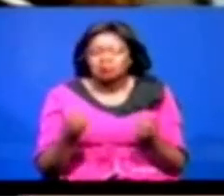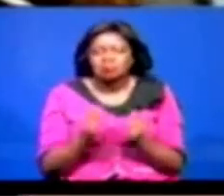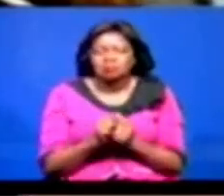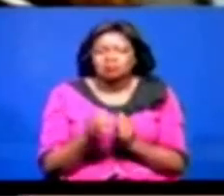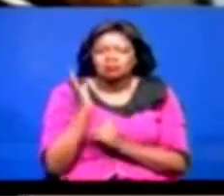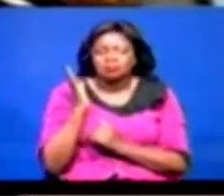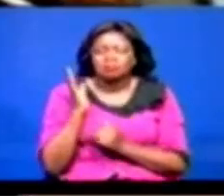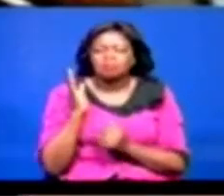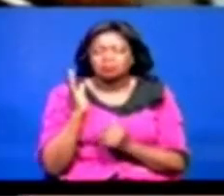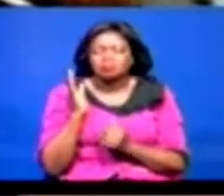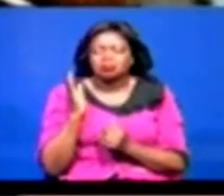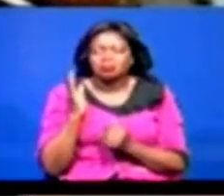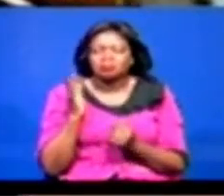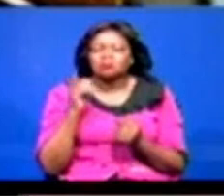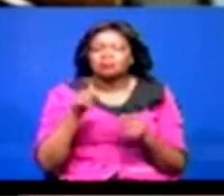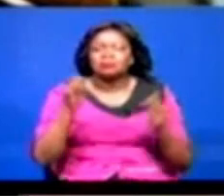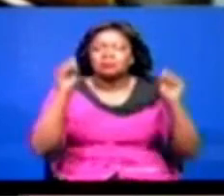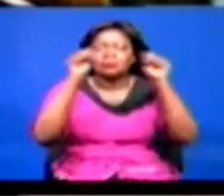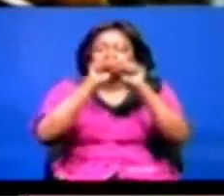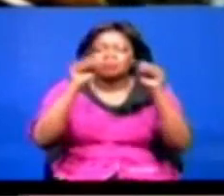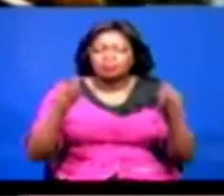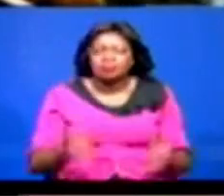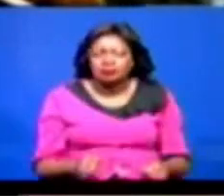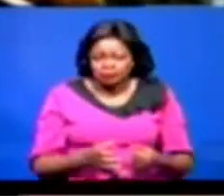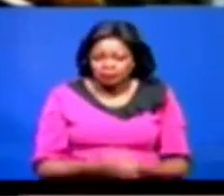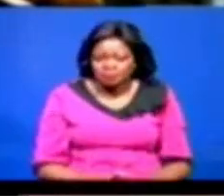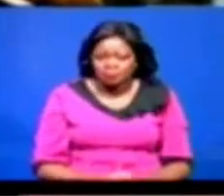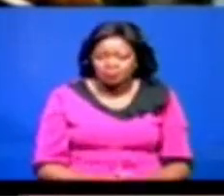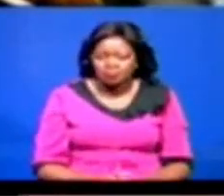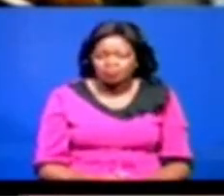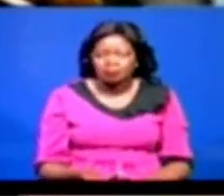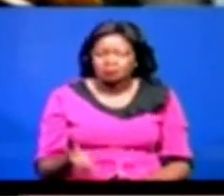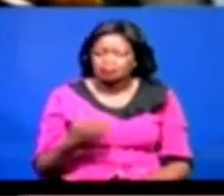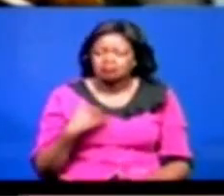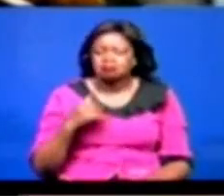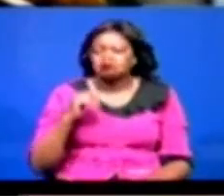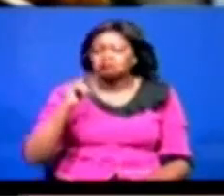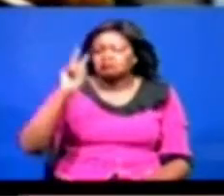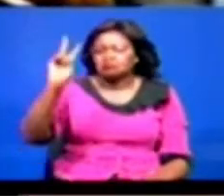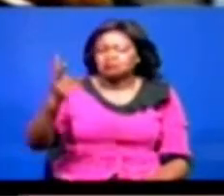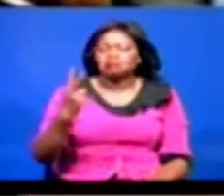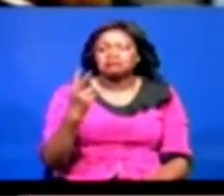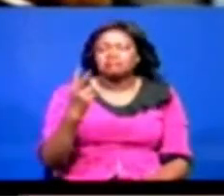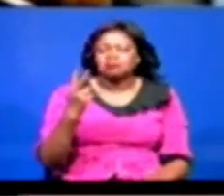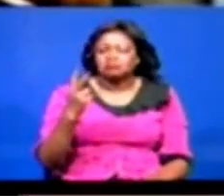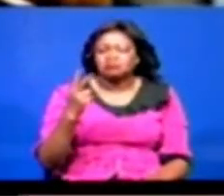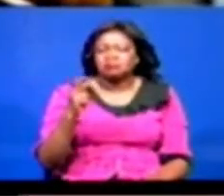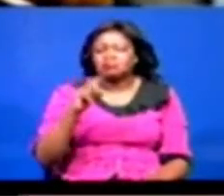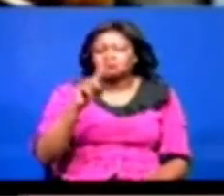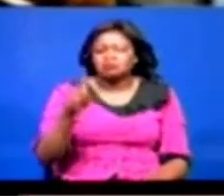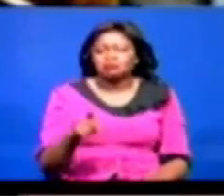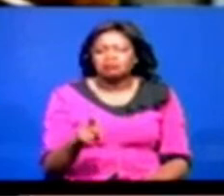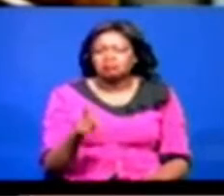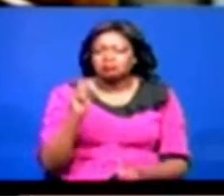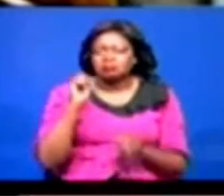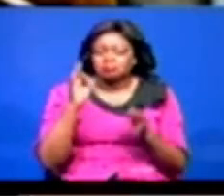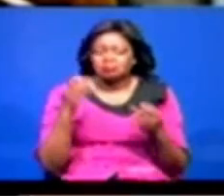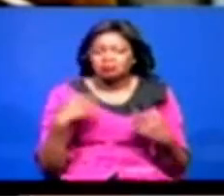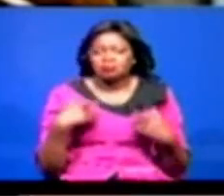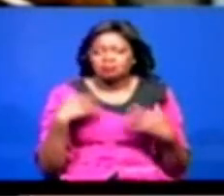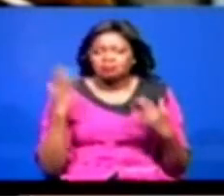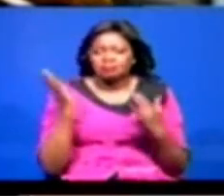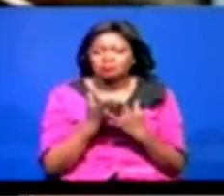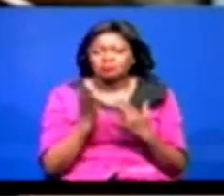of that system. I come to the second question, which is whether there was interference